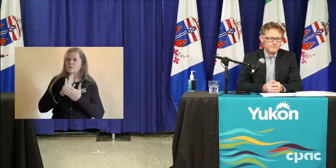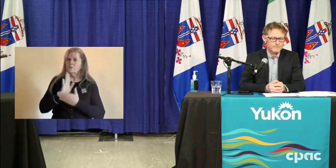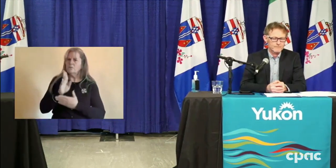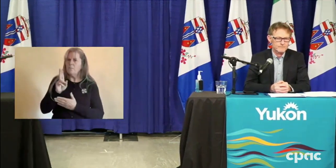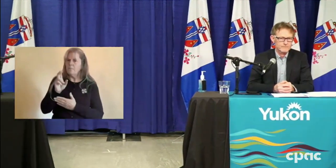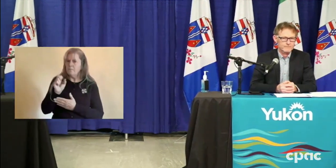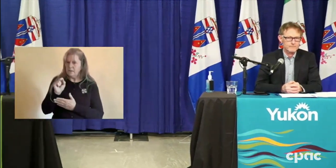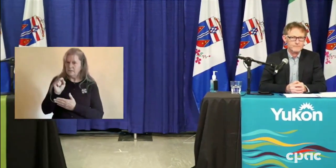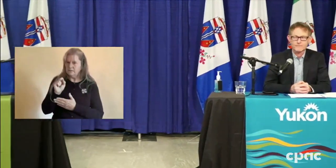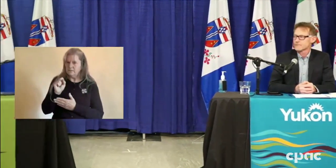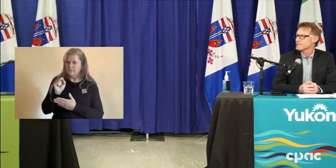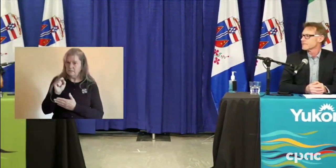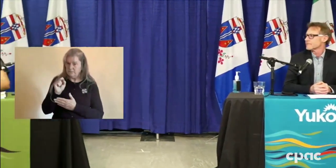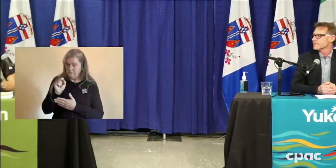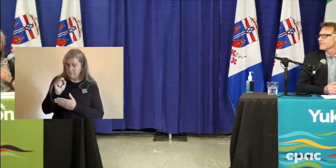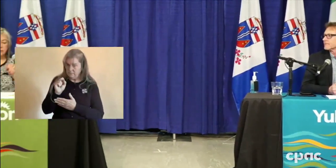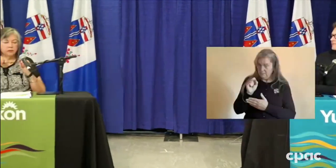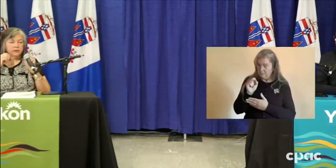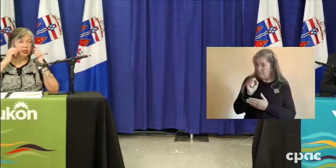on that.